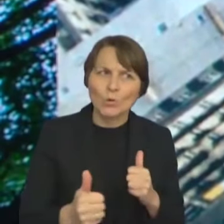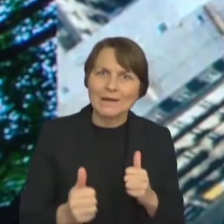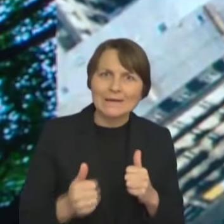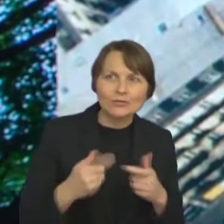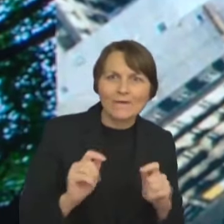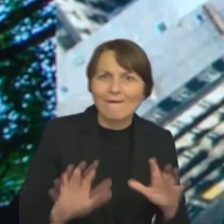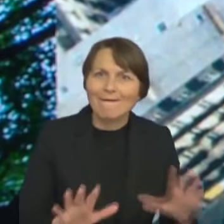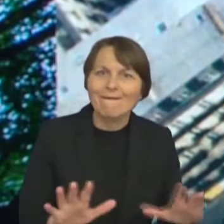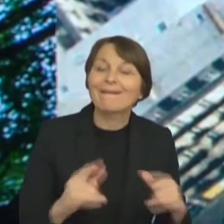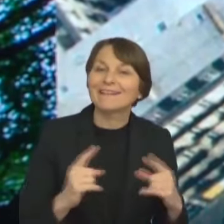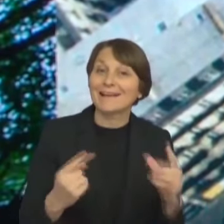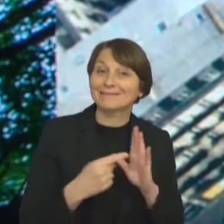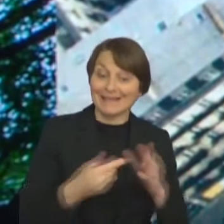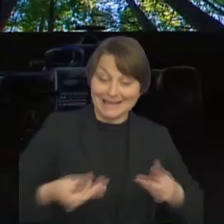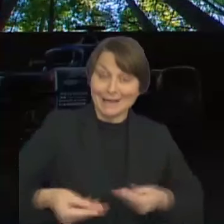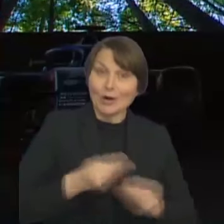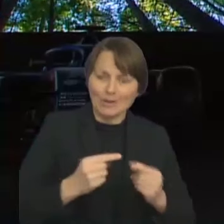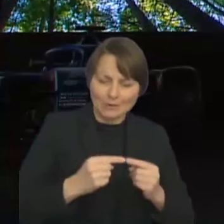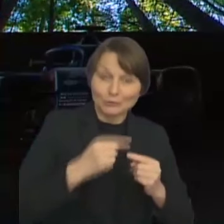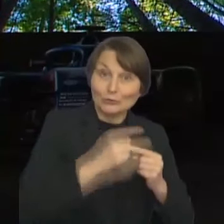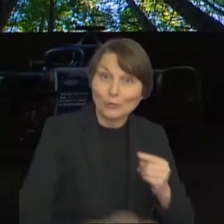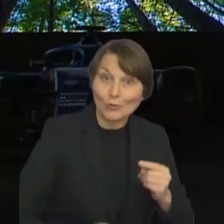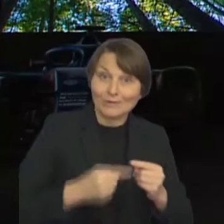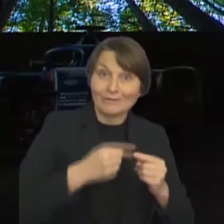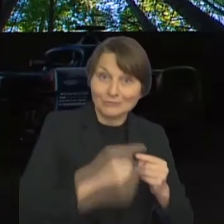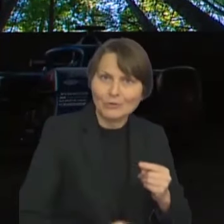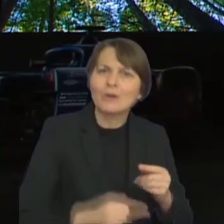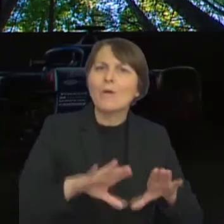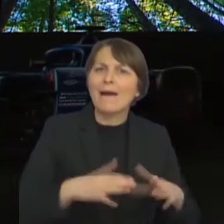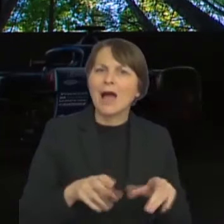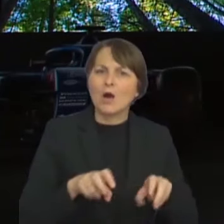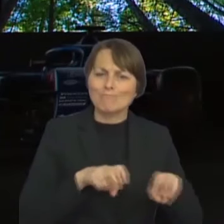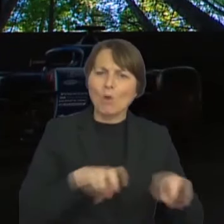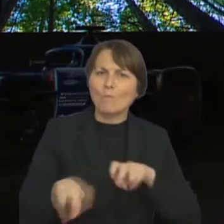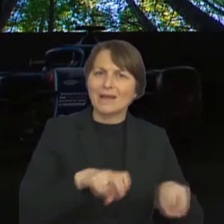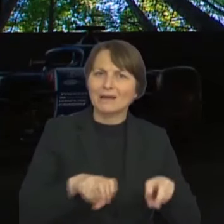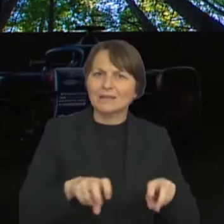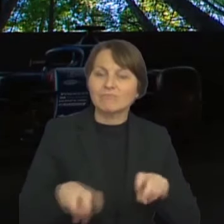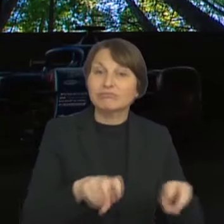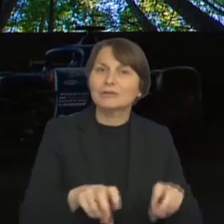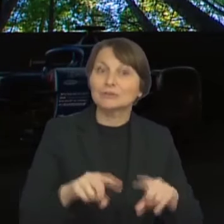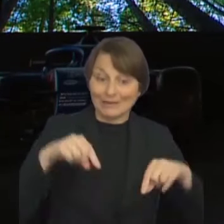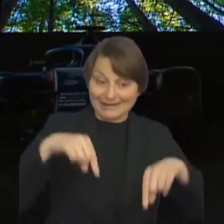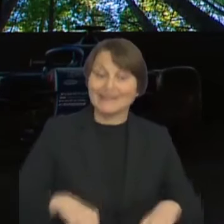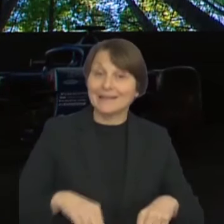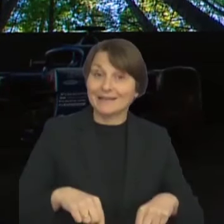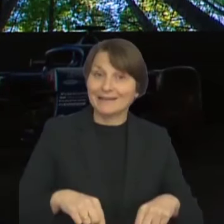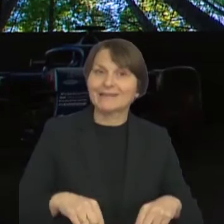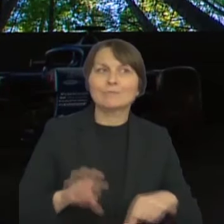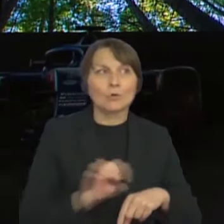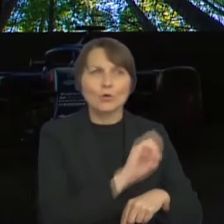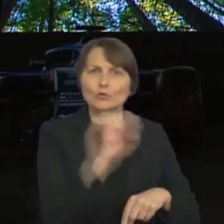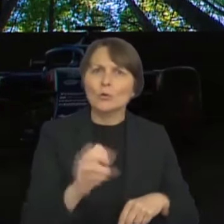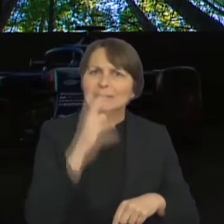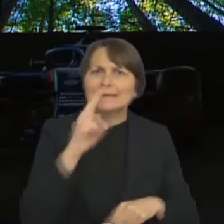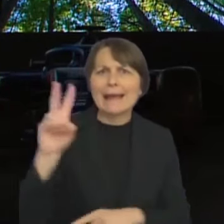circular economy of mobility, and we also have our clear leadership in electric vehicles in Europe. These are all points